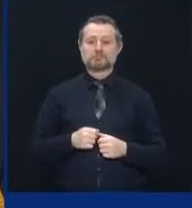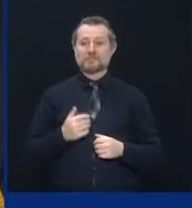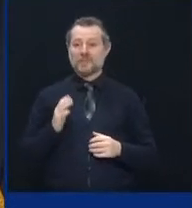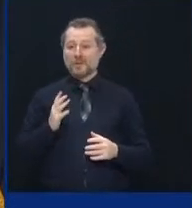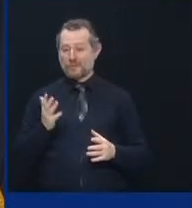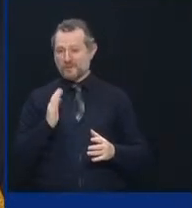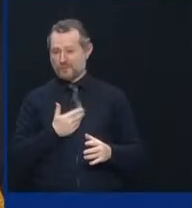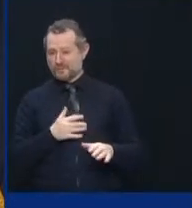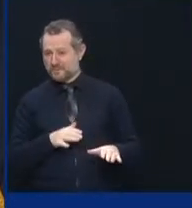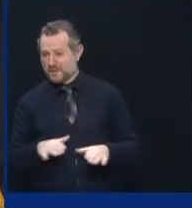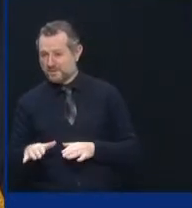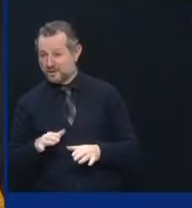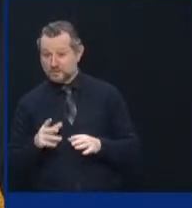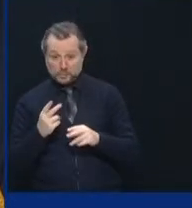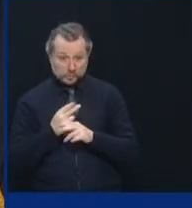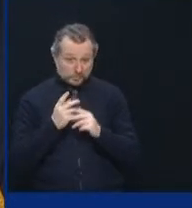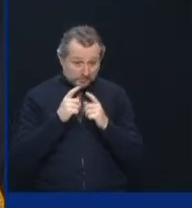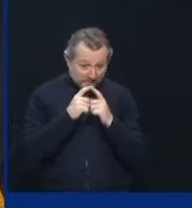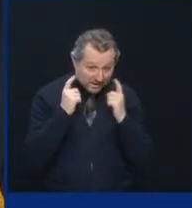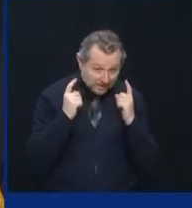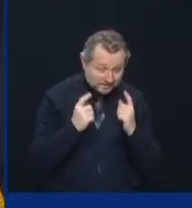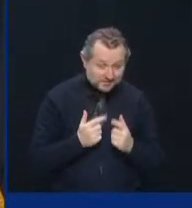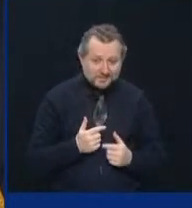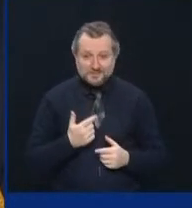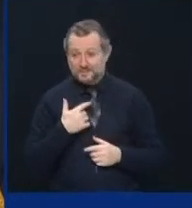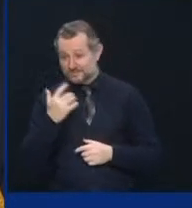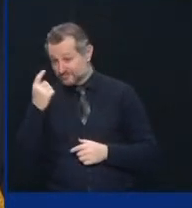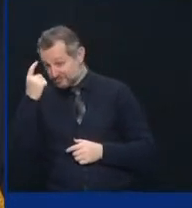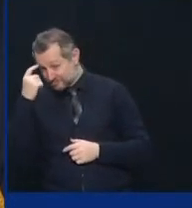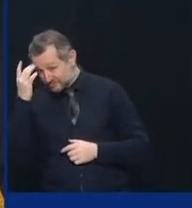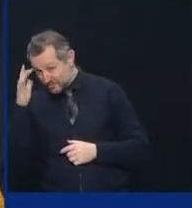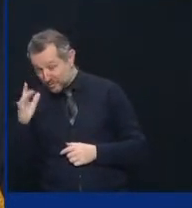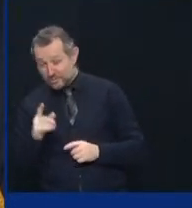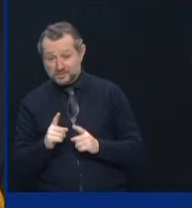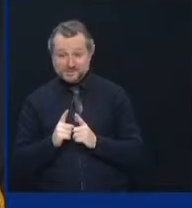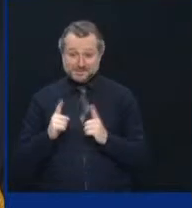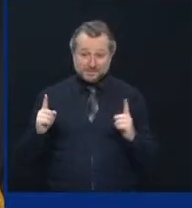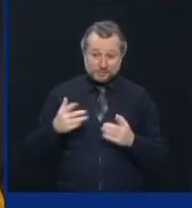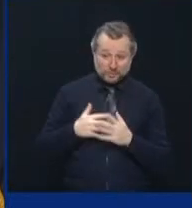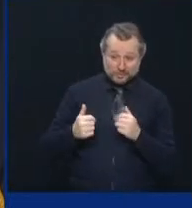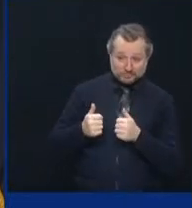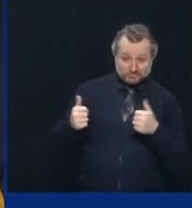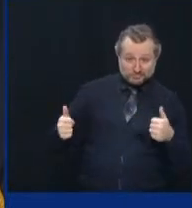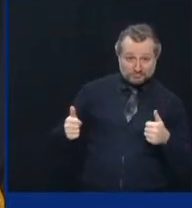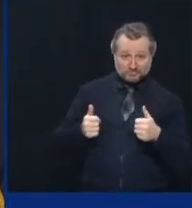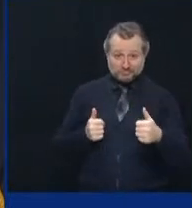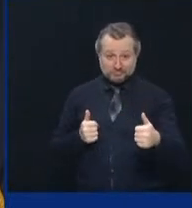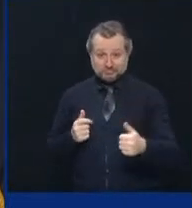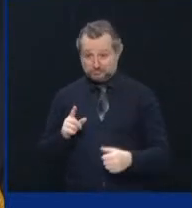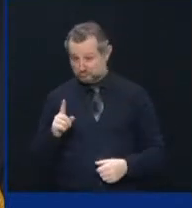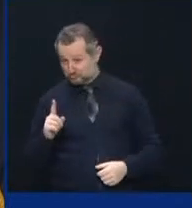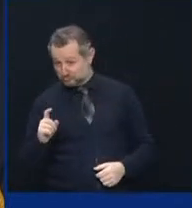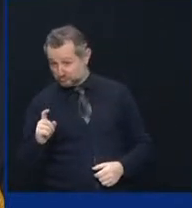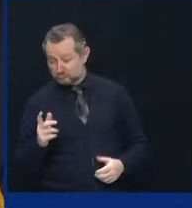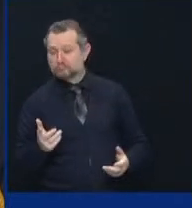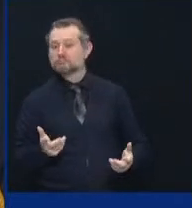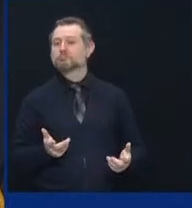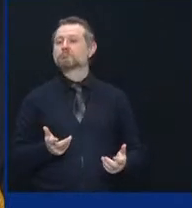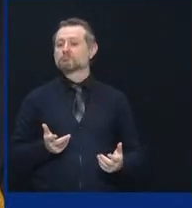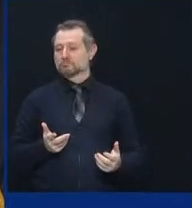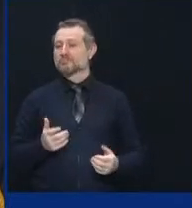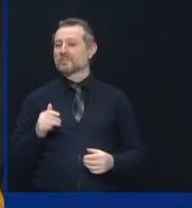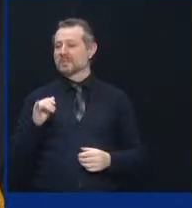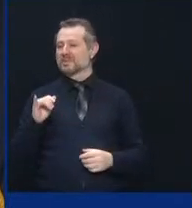wear the mask? Were you smart? Did you socially distance? It comes down to that.